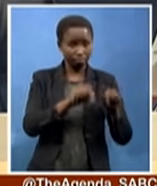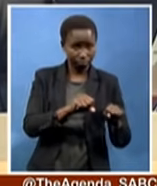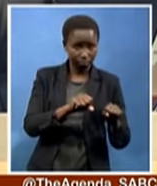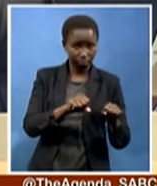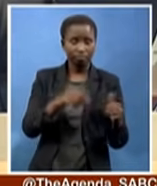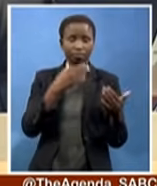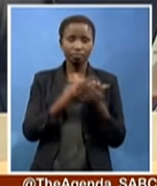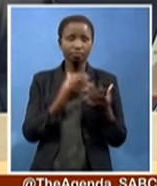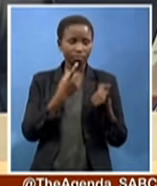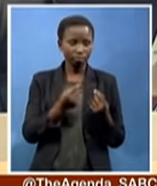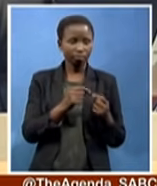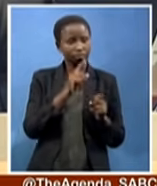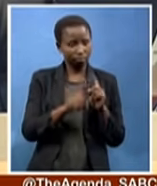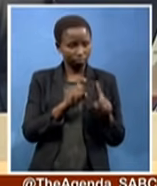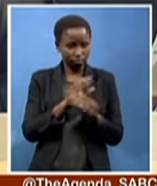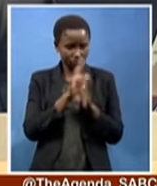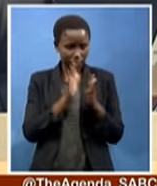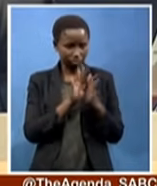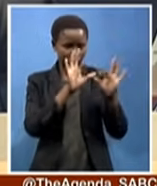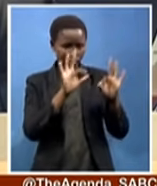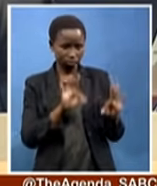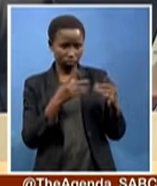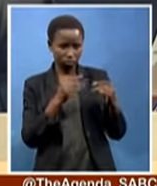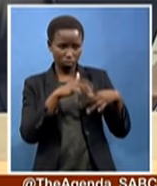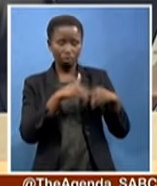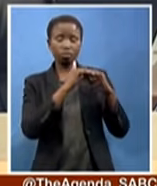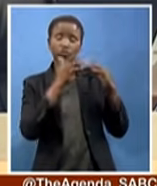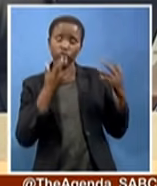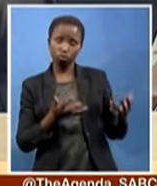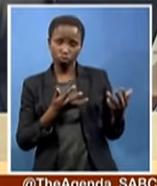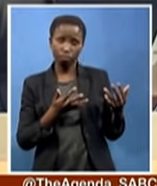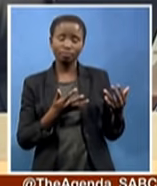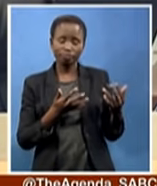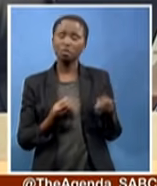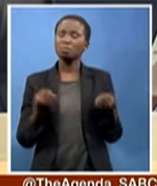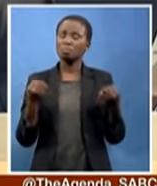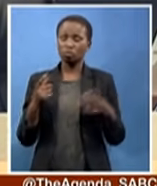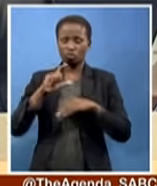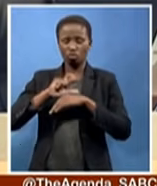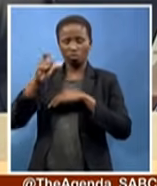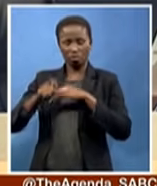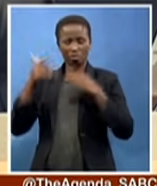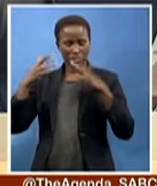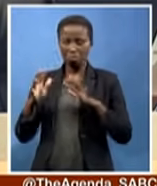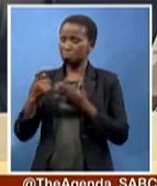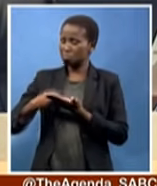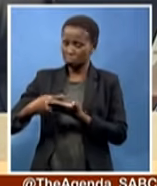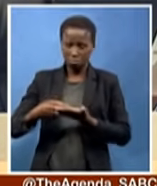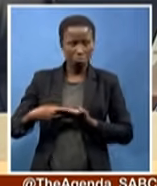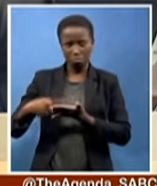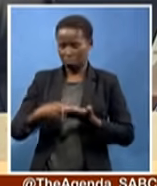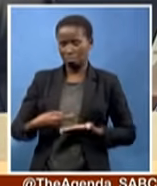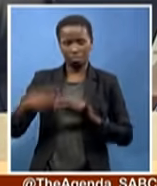the discussion at the conference on the issues of state capture was framed by a